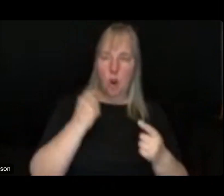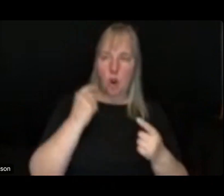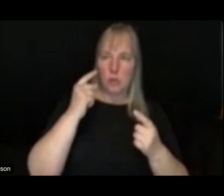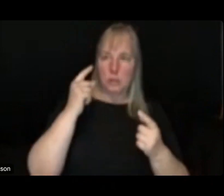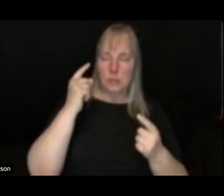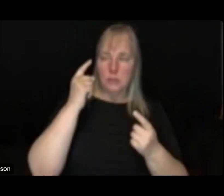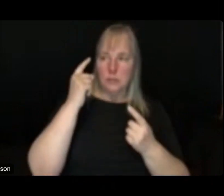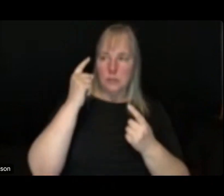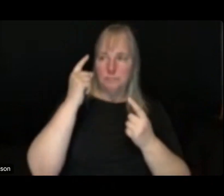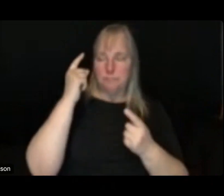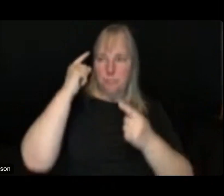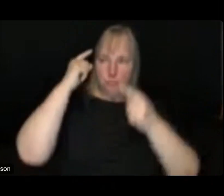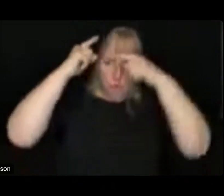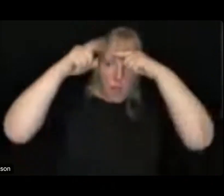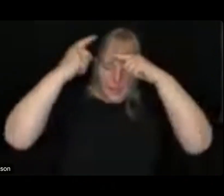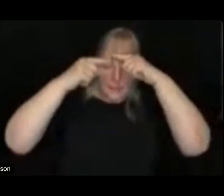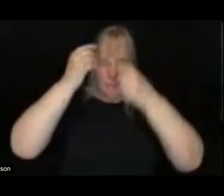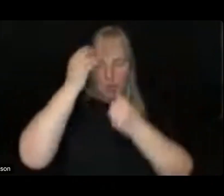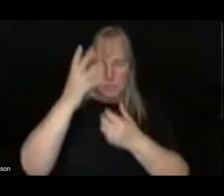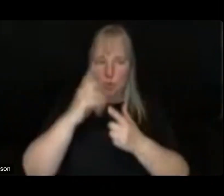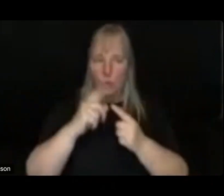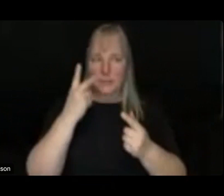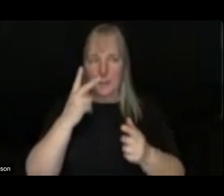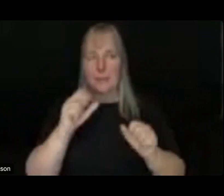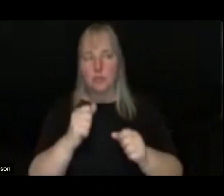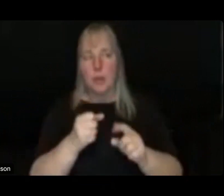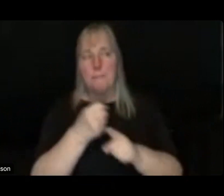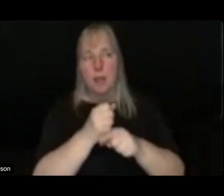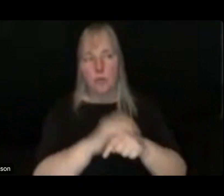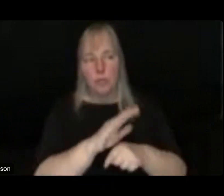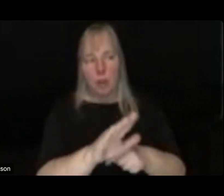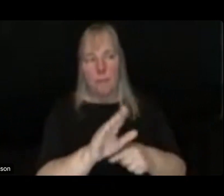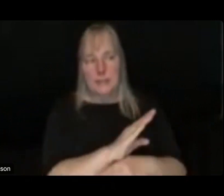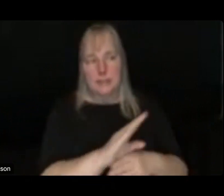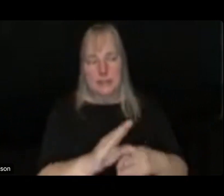potential impact on their business. Right.